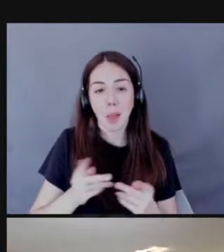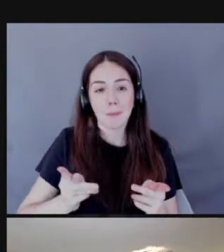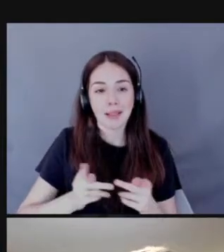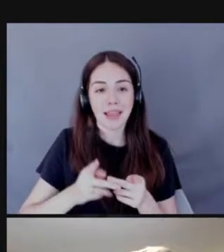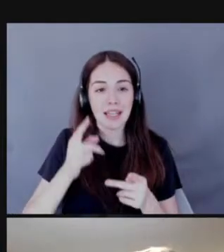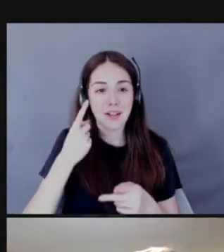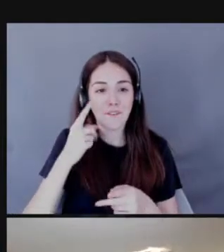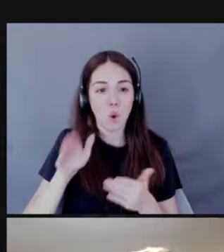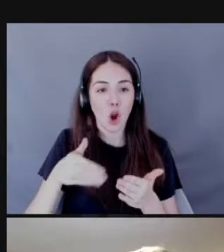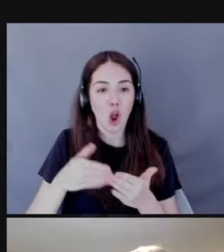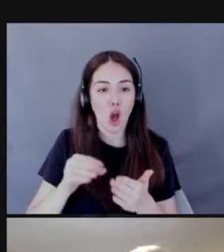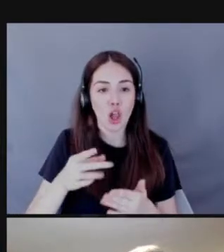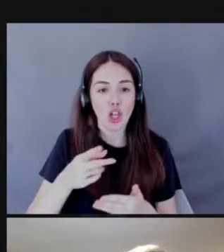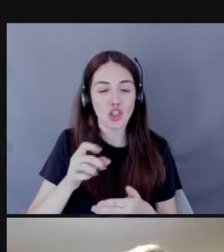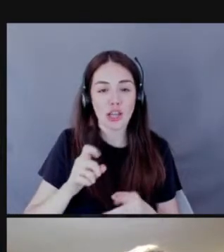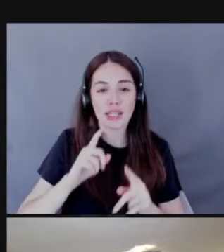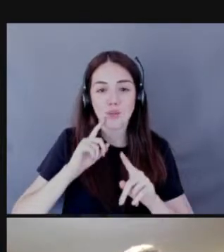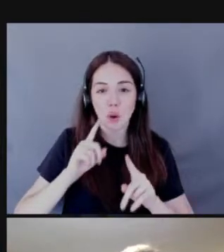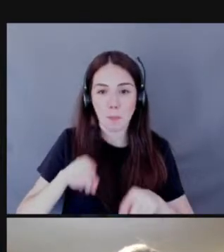And off the back of this,